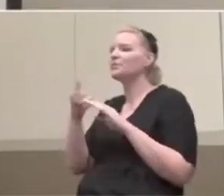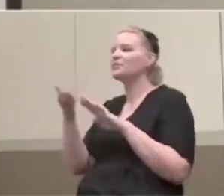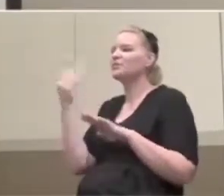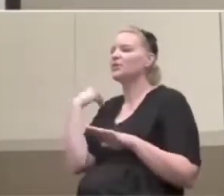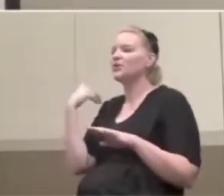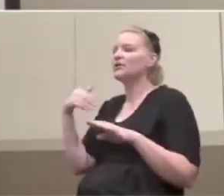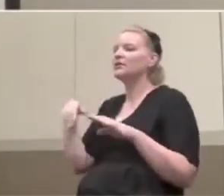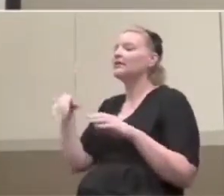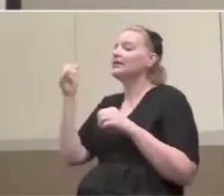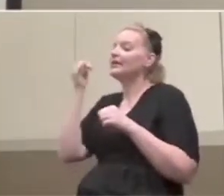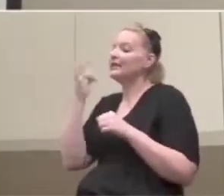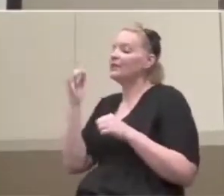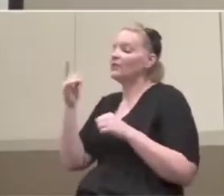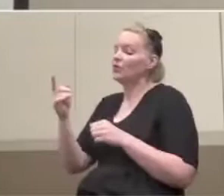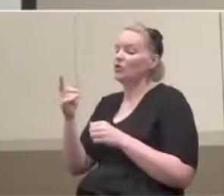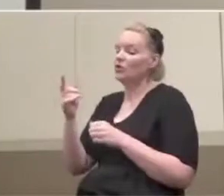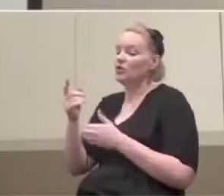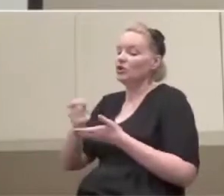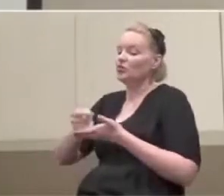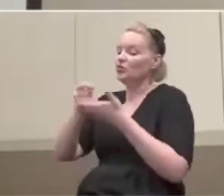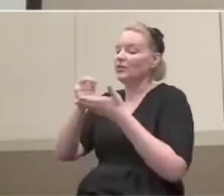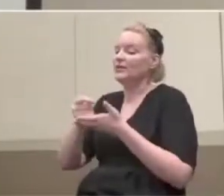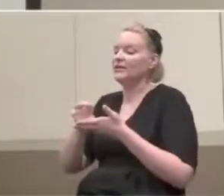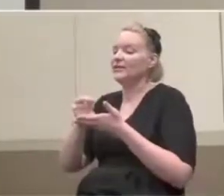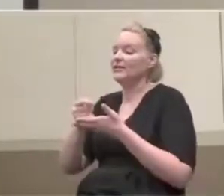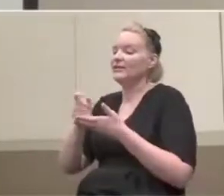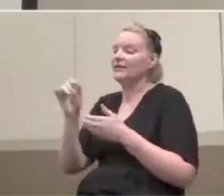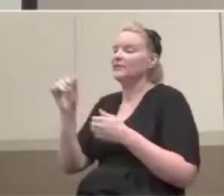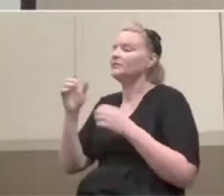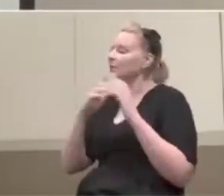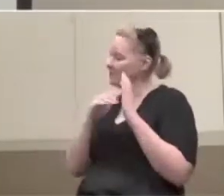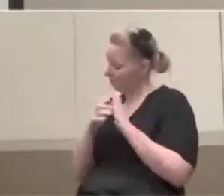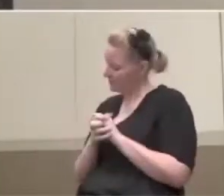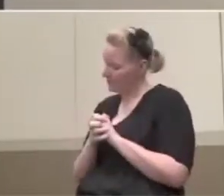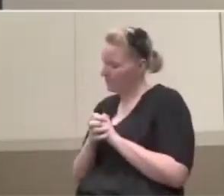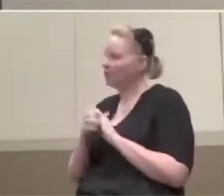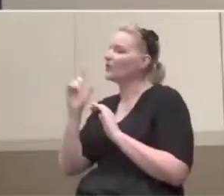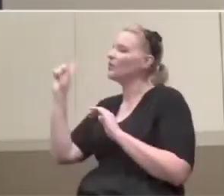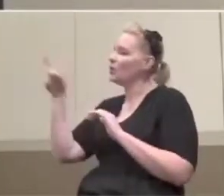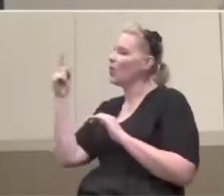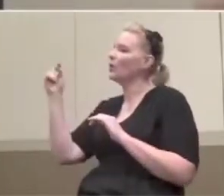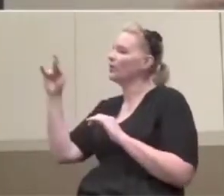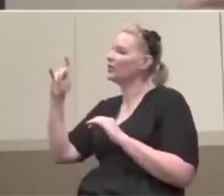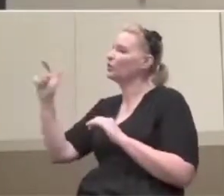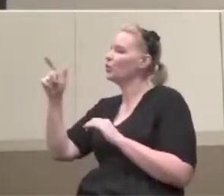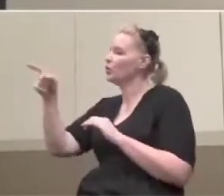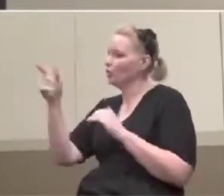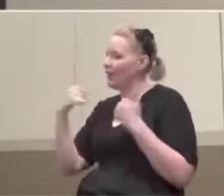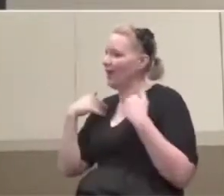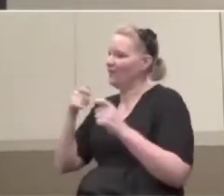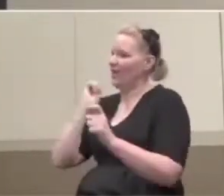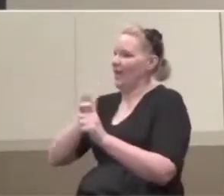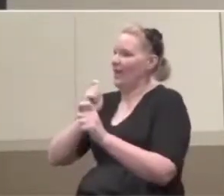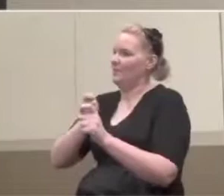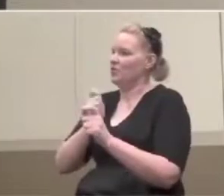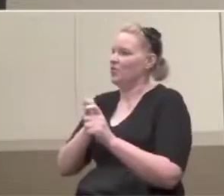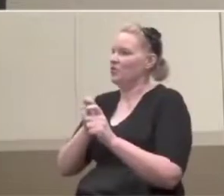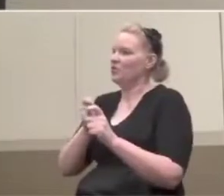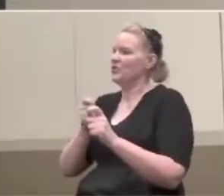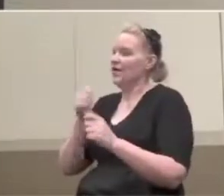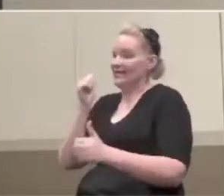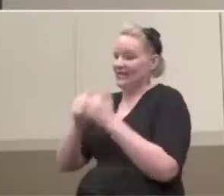if you tend to treat every problem as if it's a nail, if the only tool you have at your disposal is a hammer, you tend to treat every problem as if it were a